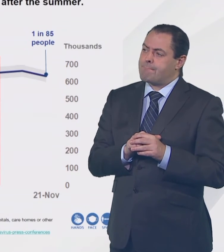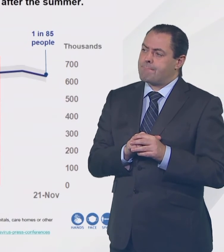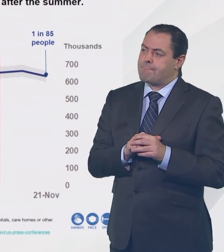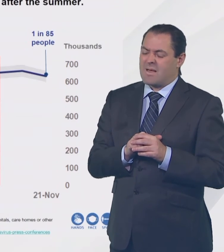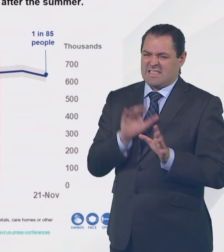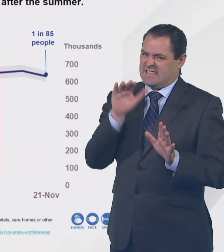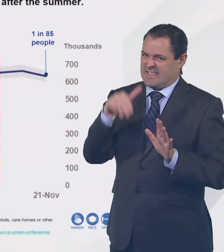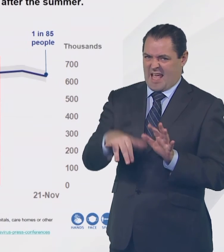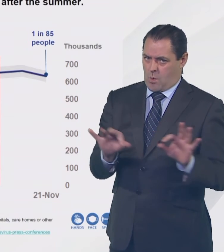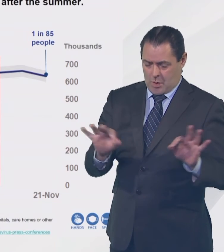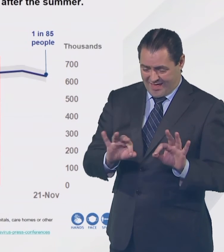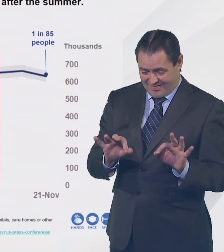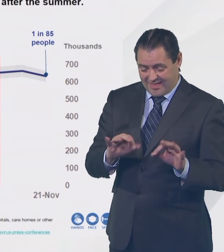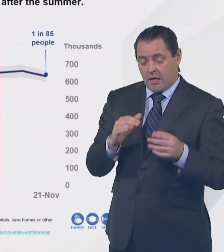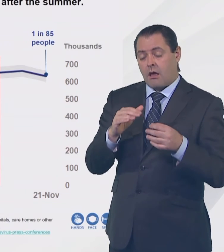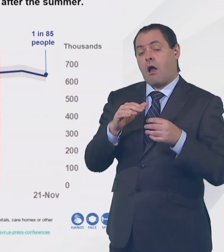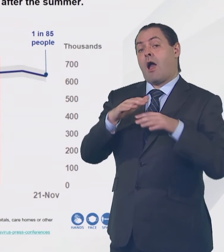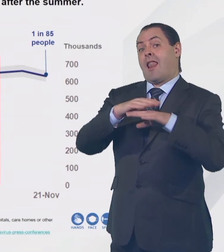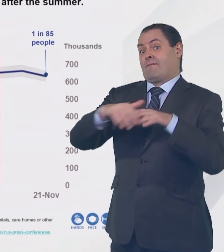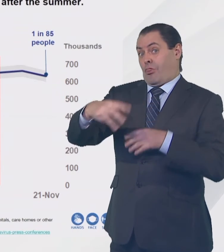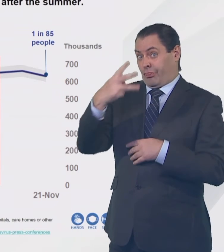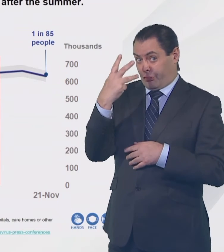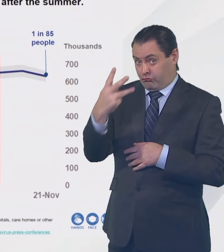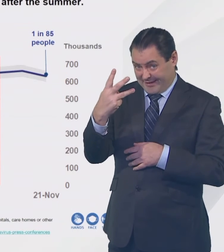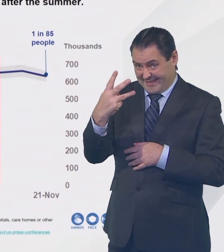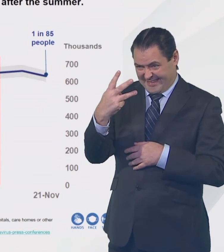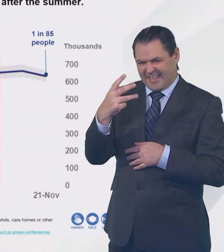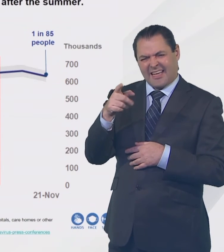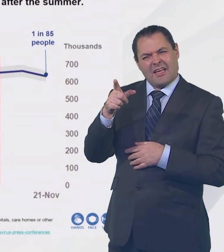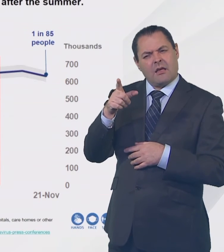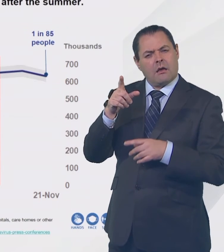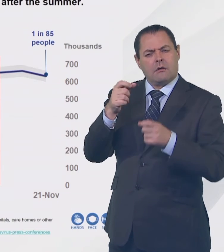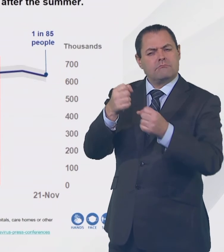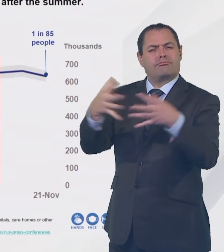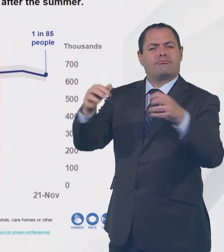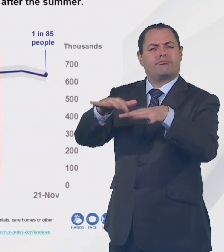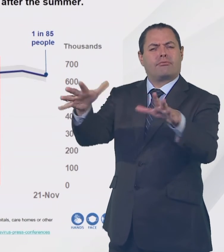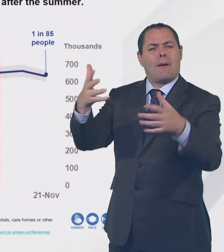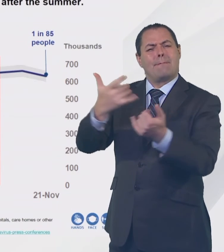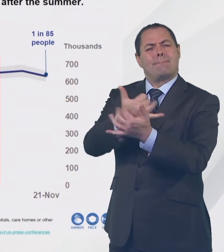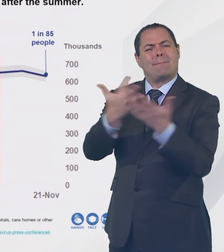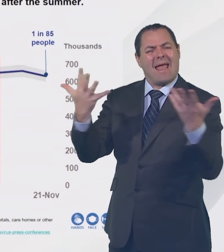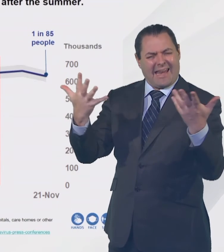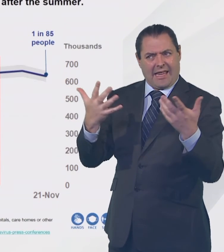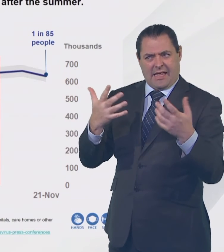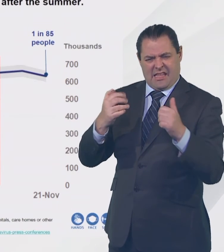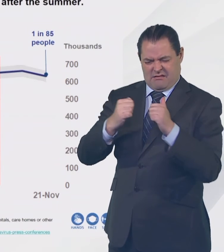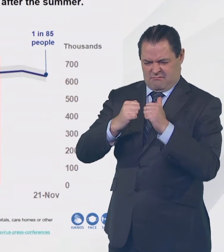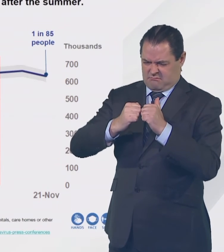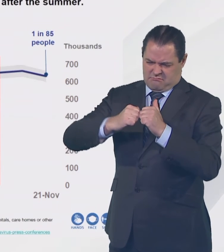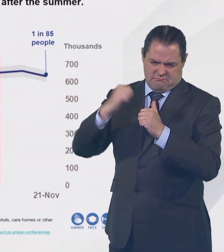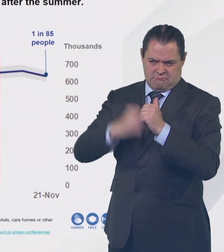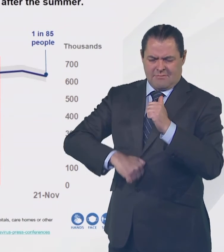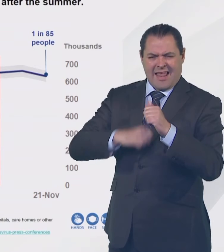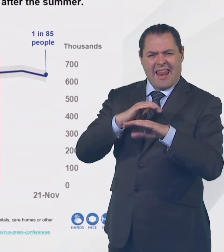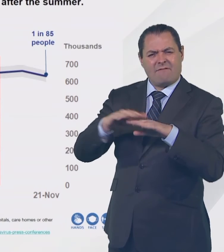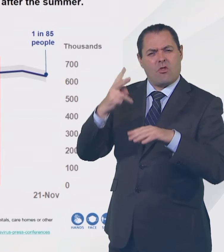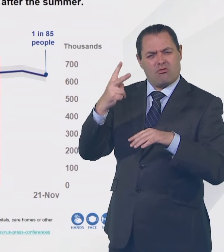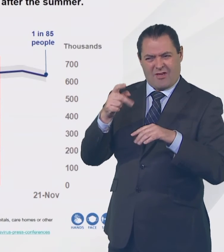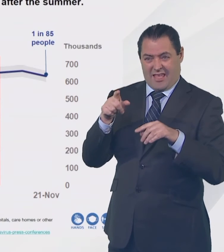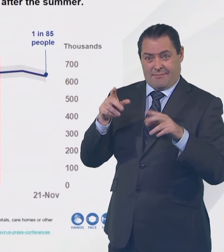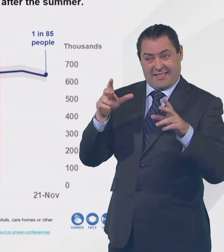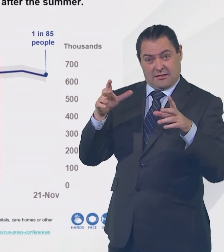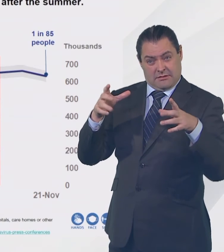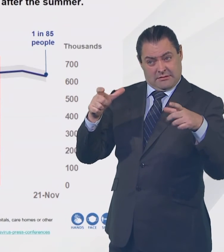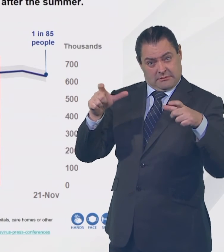it down. And in Tier 3, and those were the areas with the most cases, the Tier 3 restrictions really started to hold it back, and